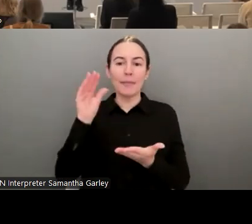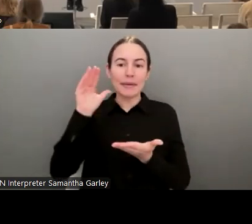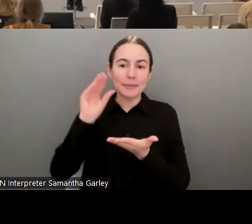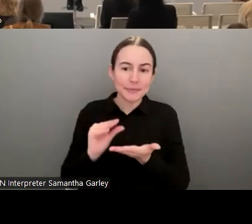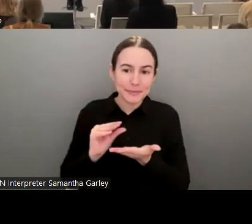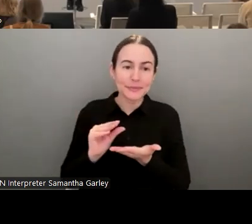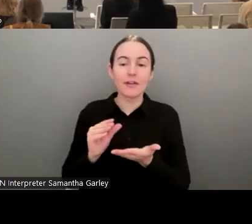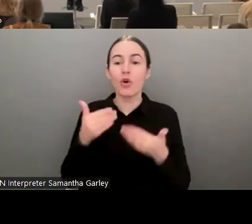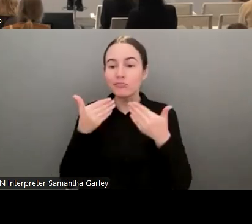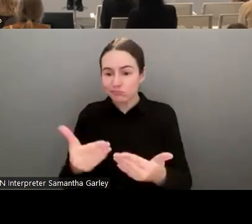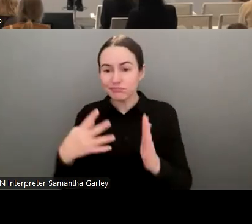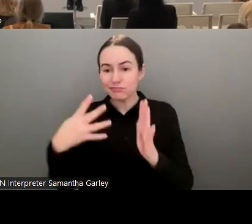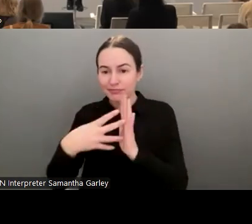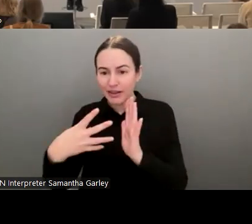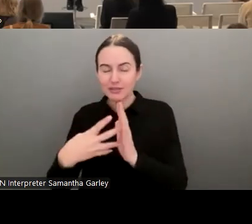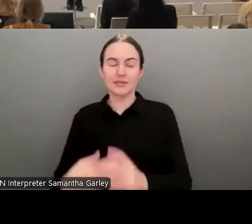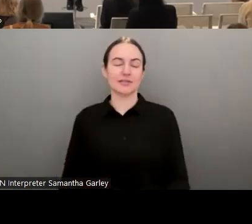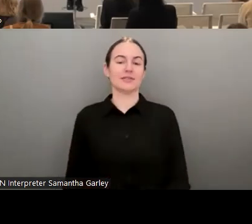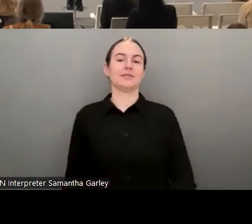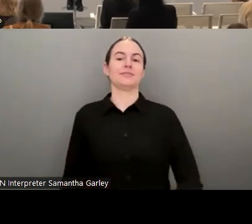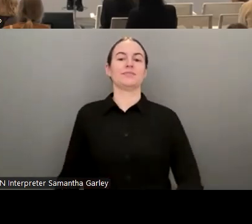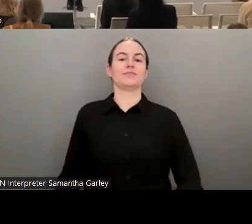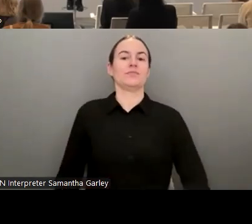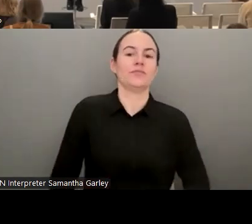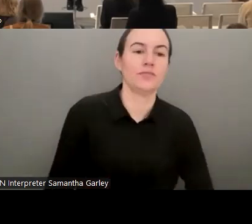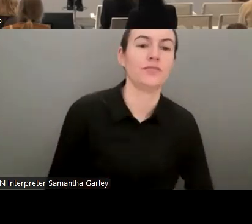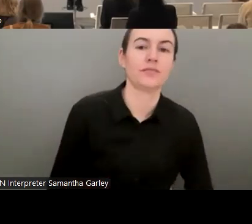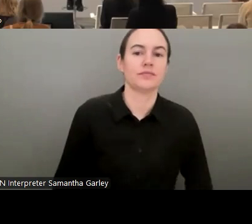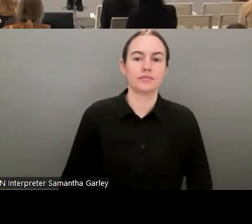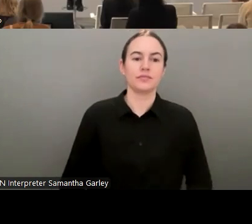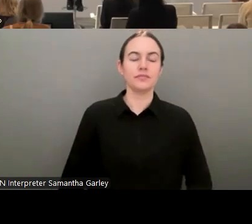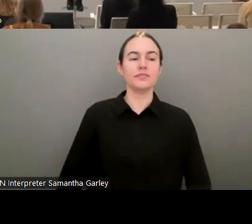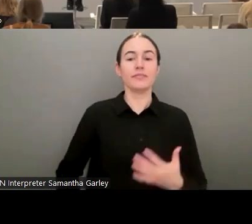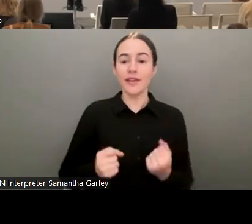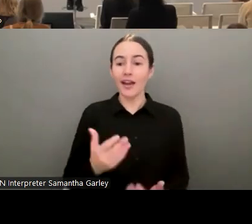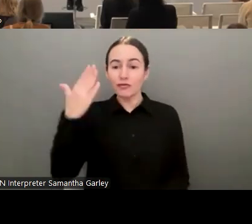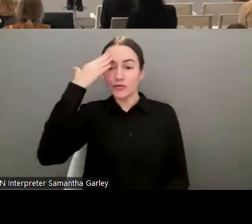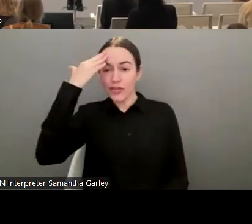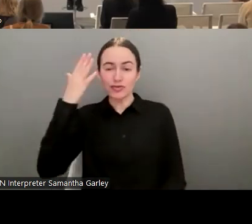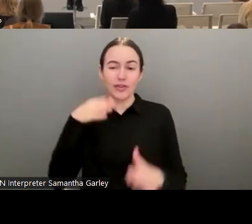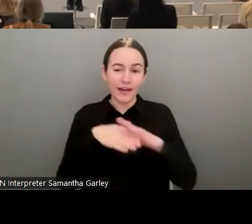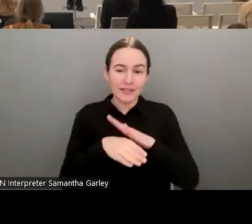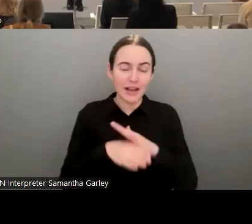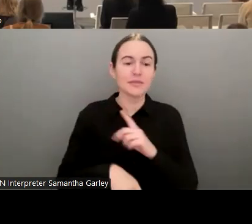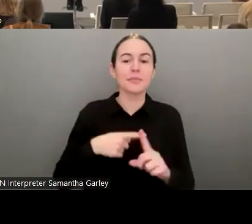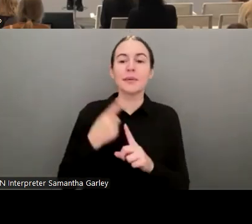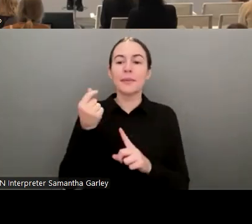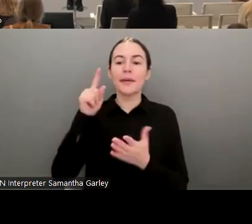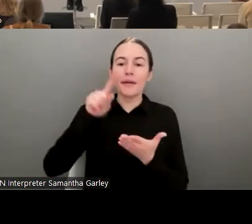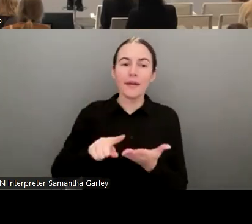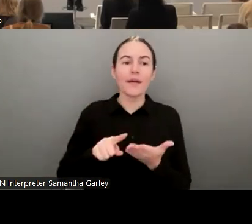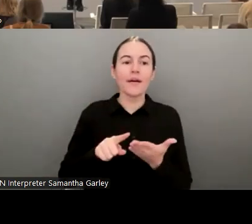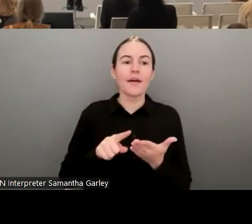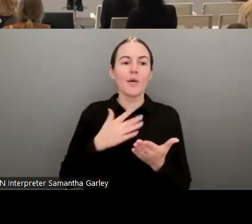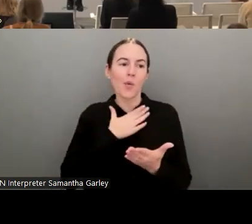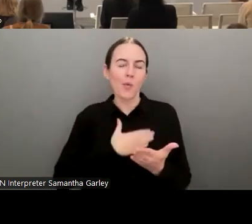exam. We get the body of knowledge, and we get discounts also for courses to prepare for